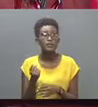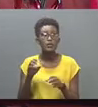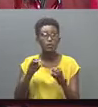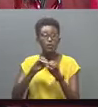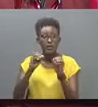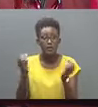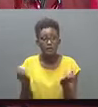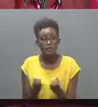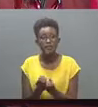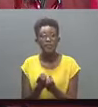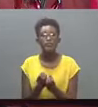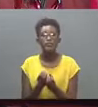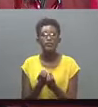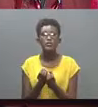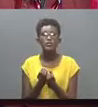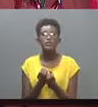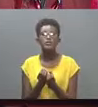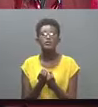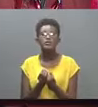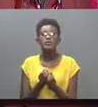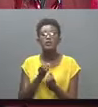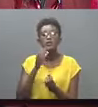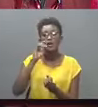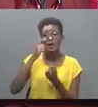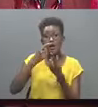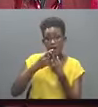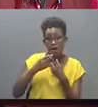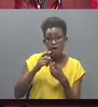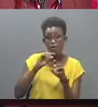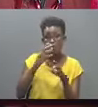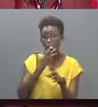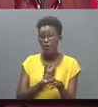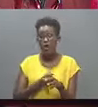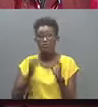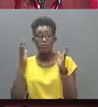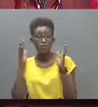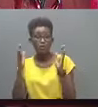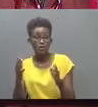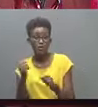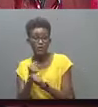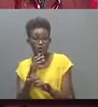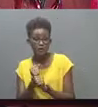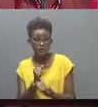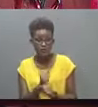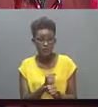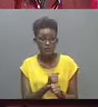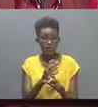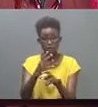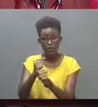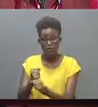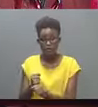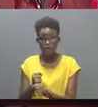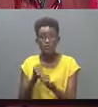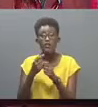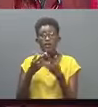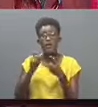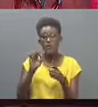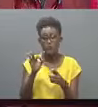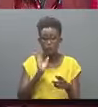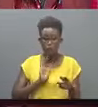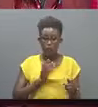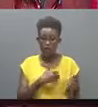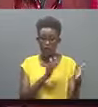organizations. Dushobora kuba twihuriza hamwe. But if you have organization or we are organizing, if you are organizing